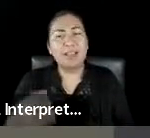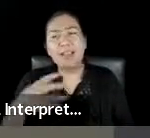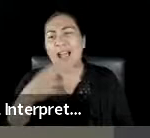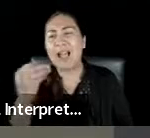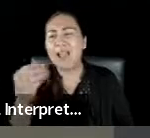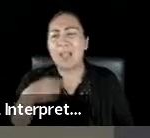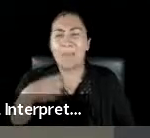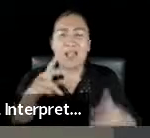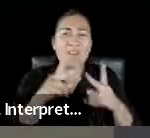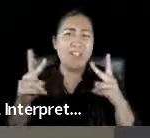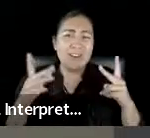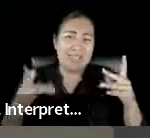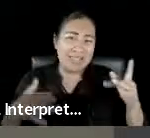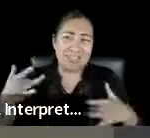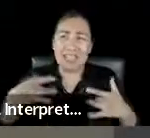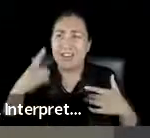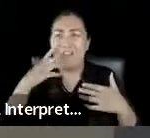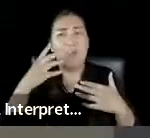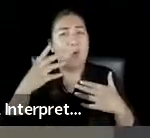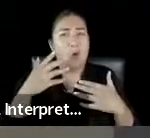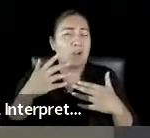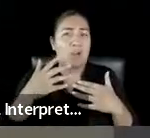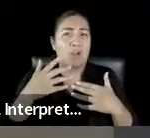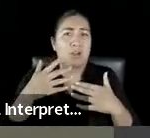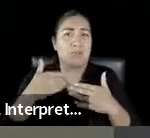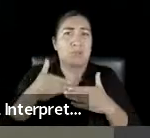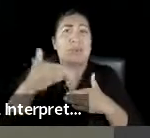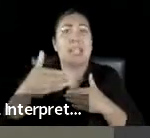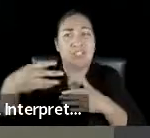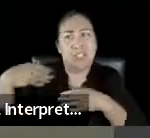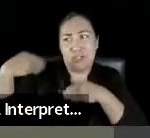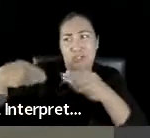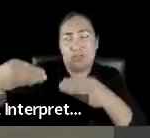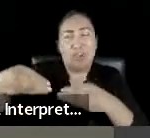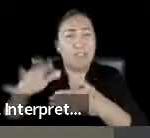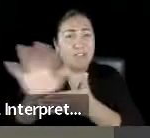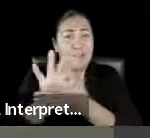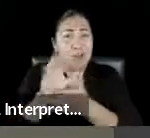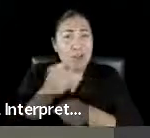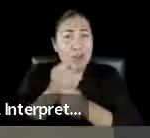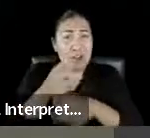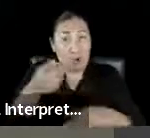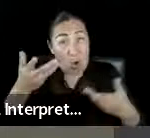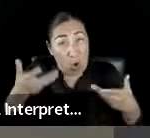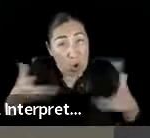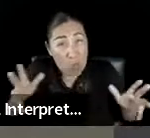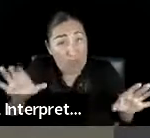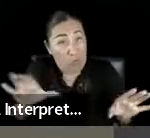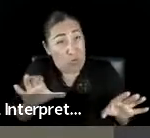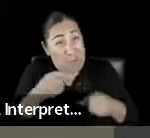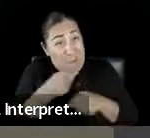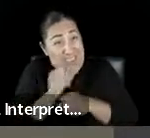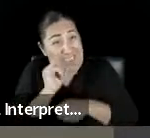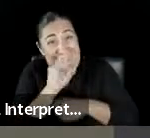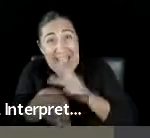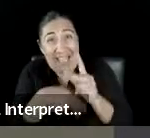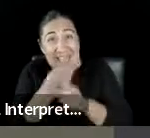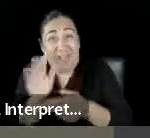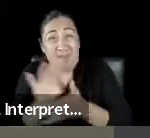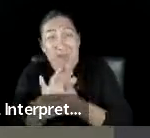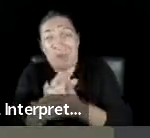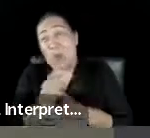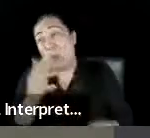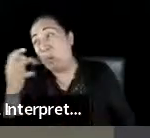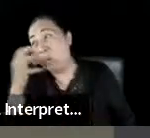I'm very excited for this next generation of filmmakers, because if you guys are making stuff like this already, then you're